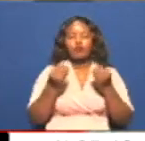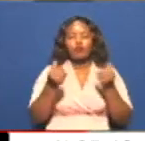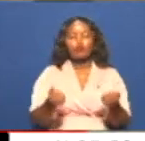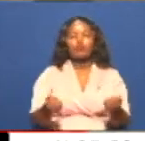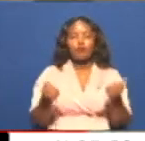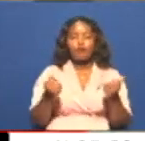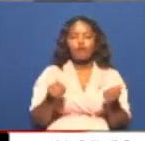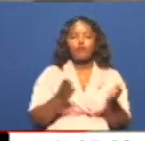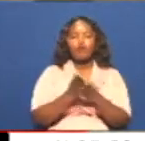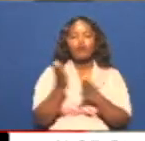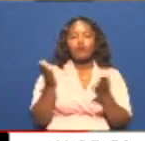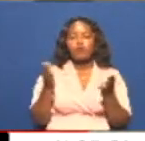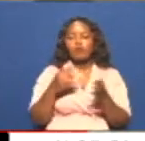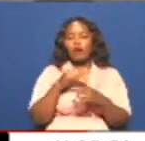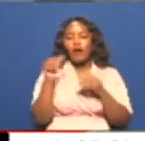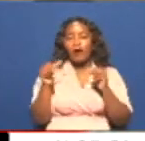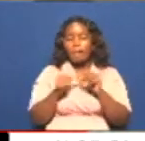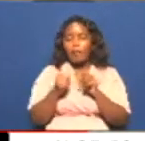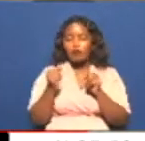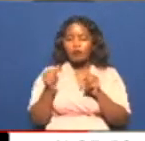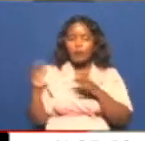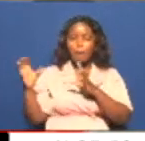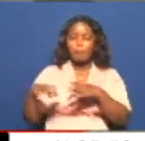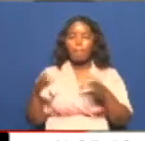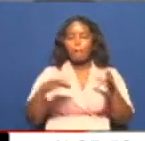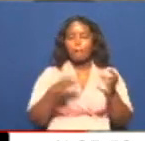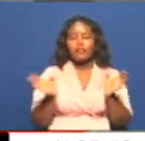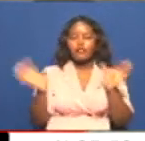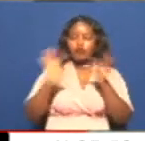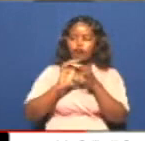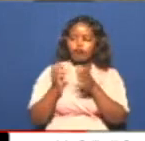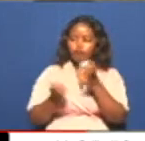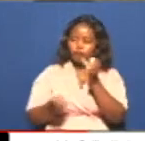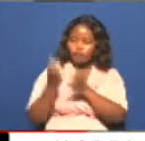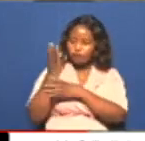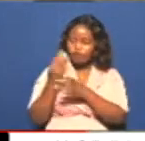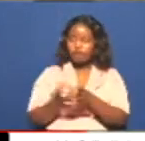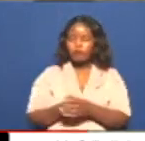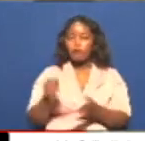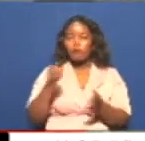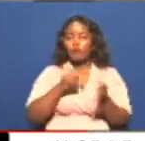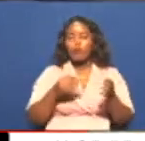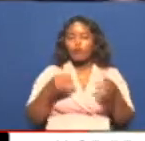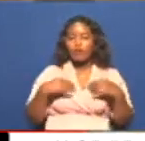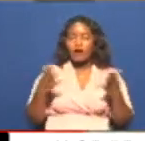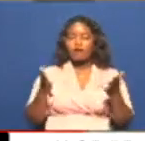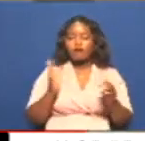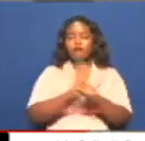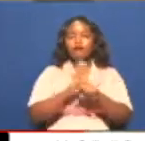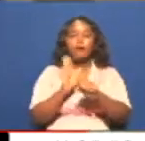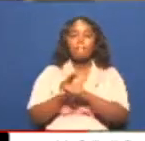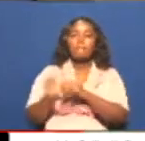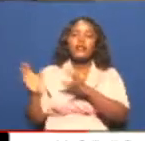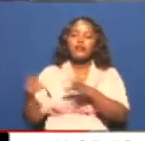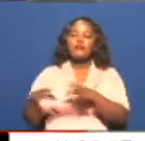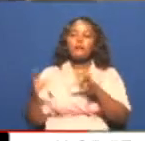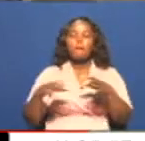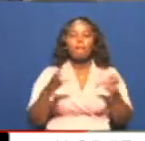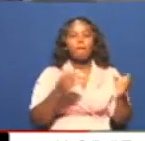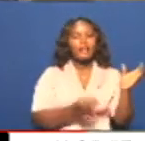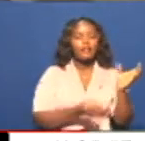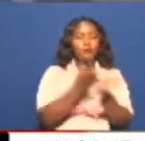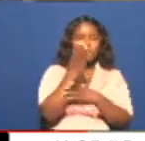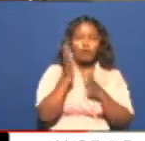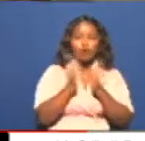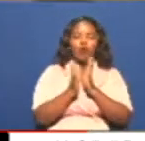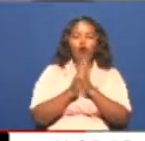the issue about coalition building, because we have had coalitions in this country where people basically gang up to go into